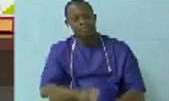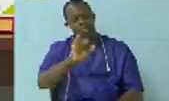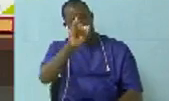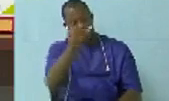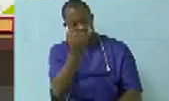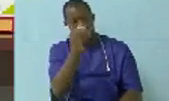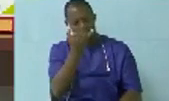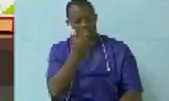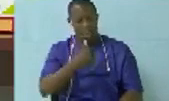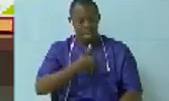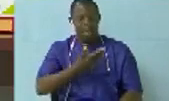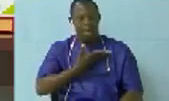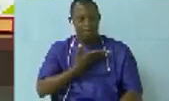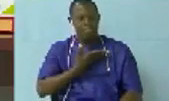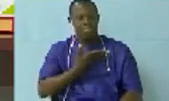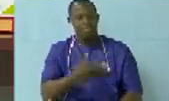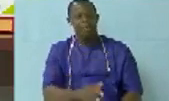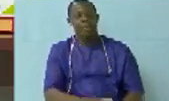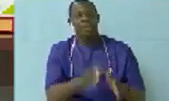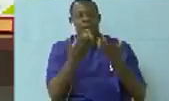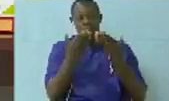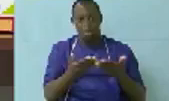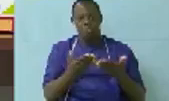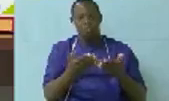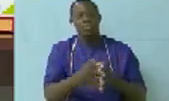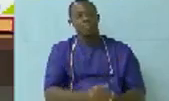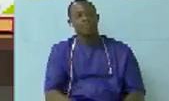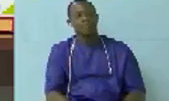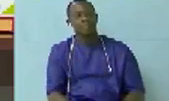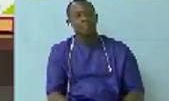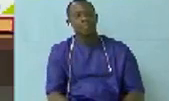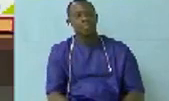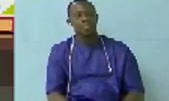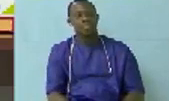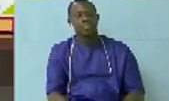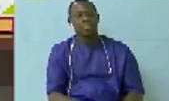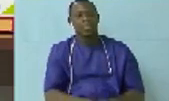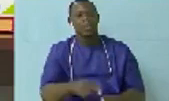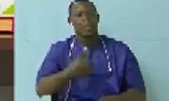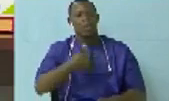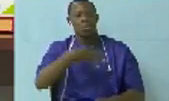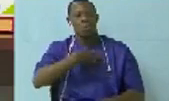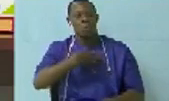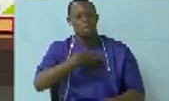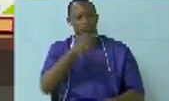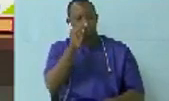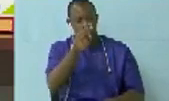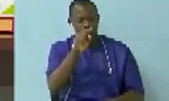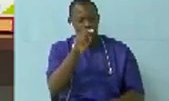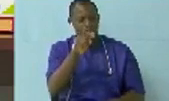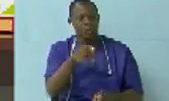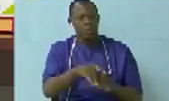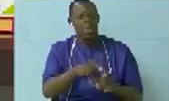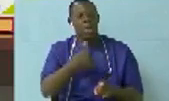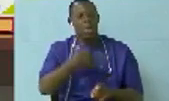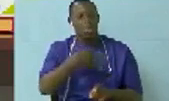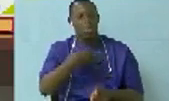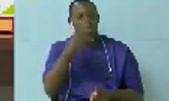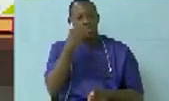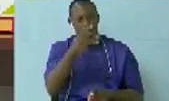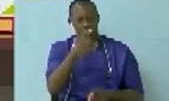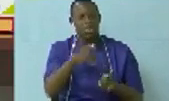Yes, I have. Now, I will refer you to a